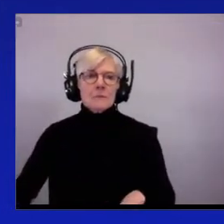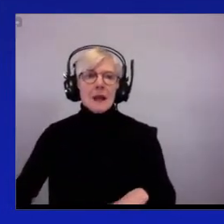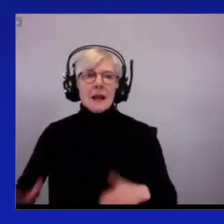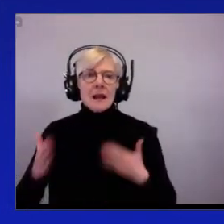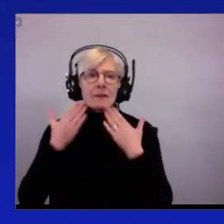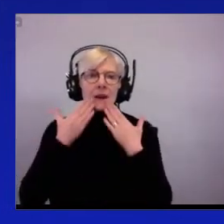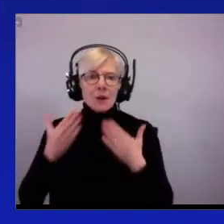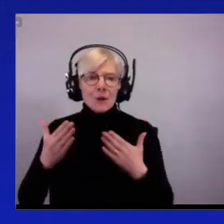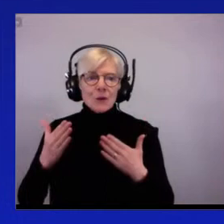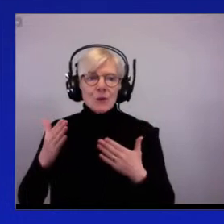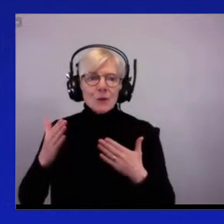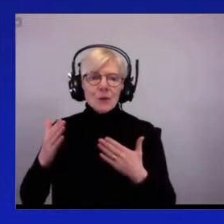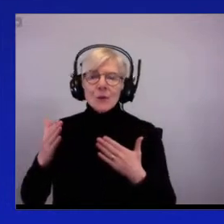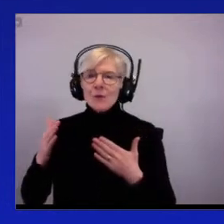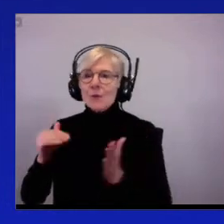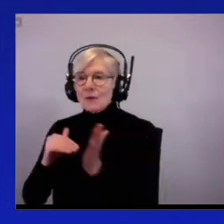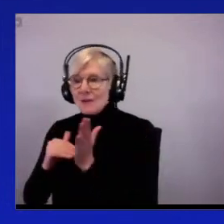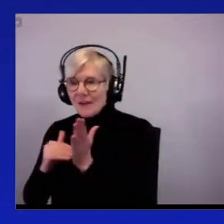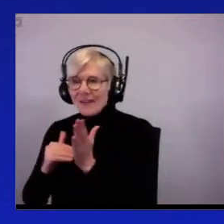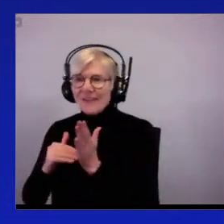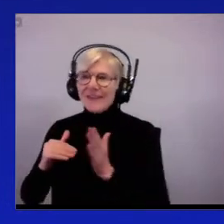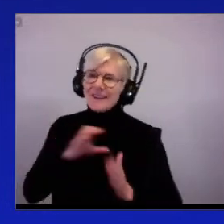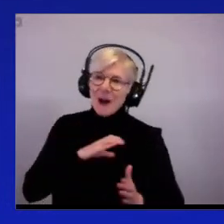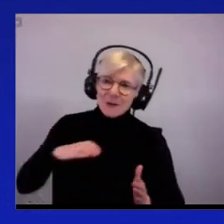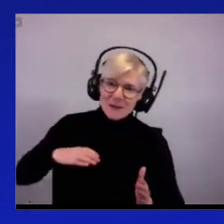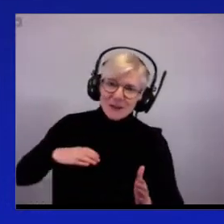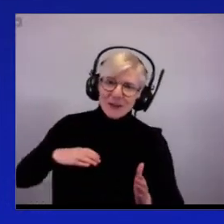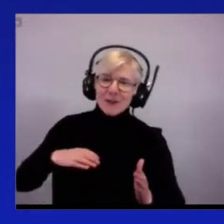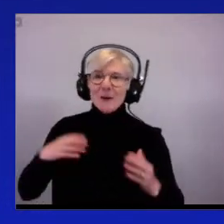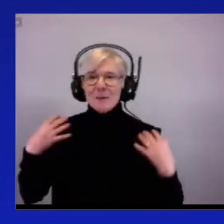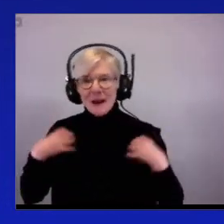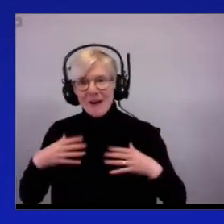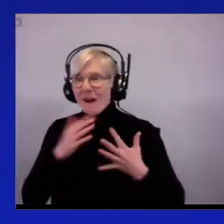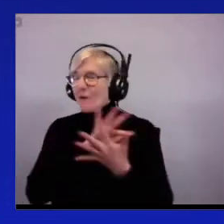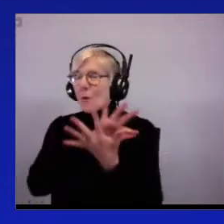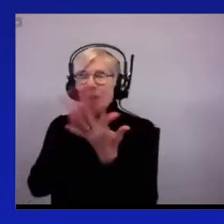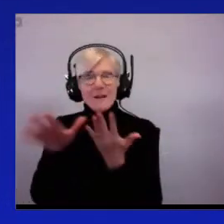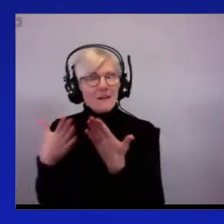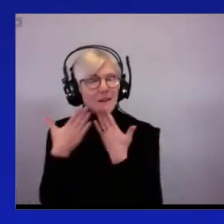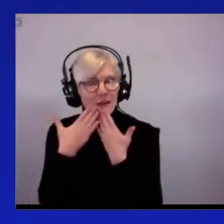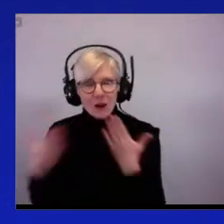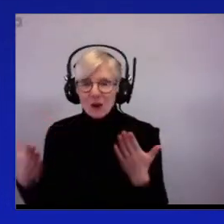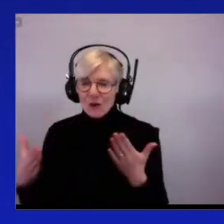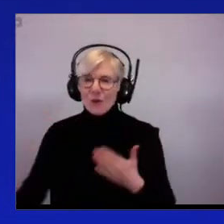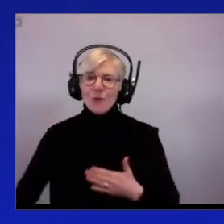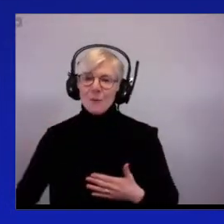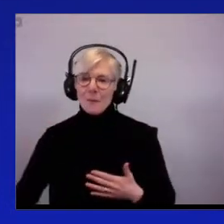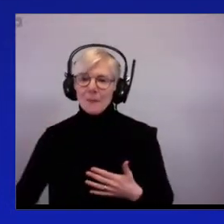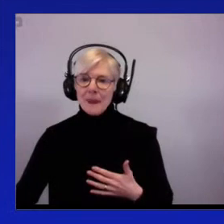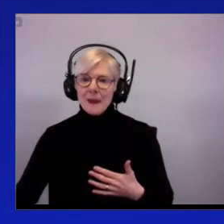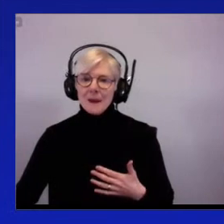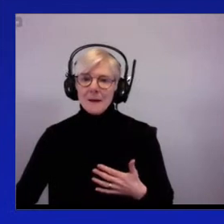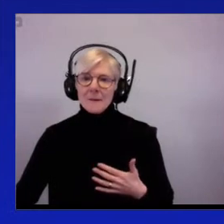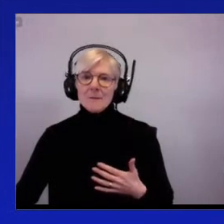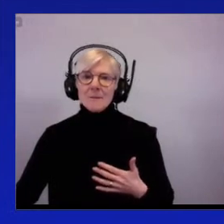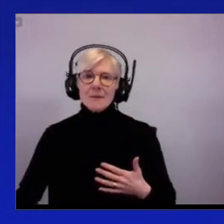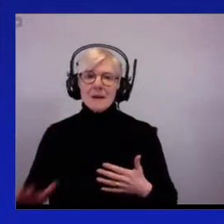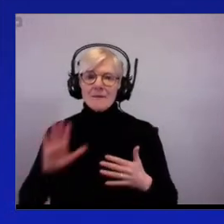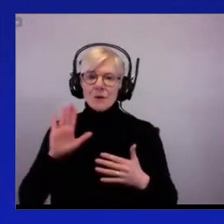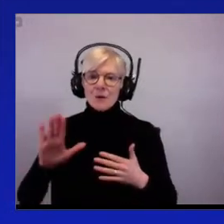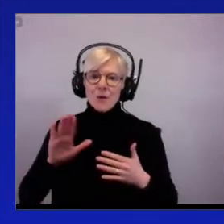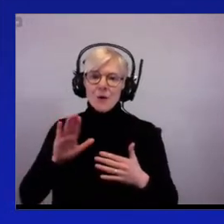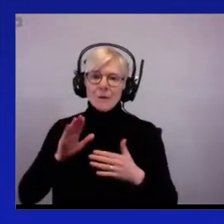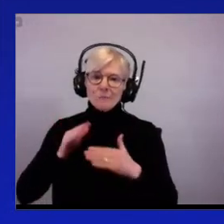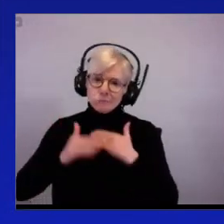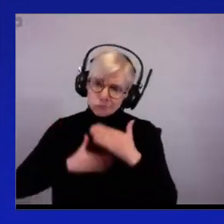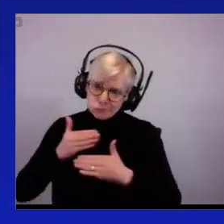Etches and Mr. DeMonte and you, Councillor, and the entire team. I just want to add my thanks for the ongoing work